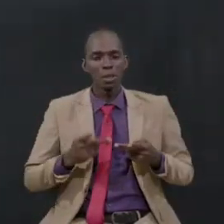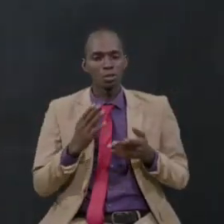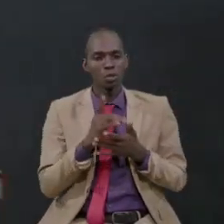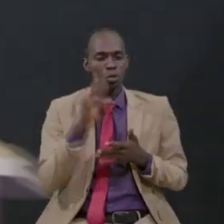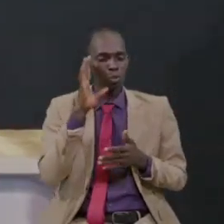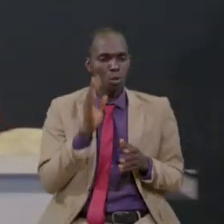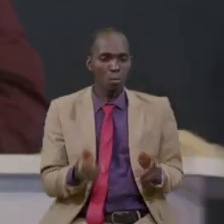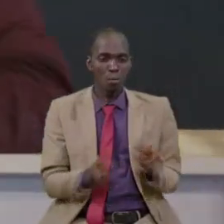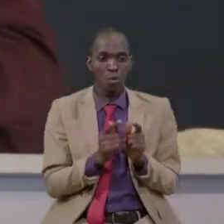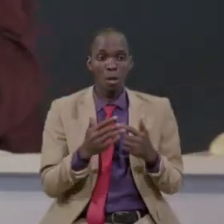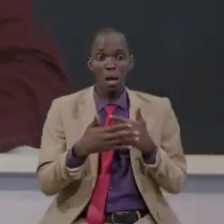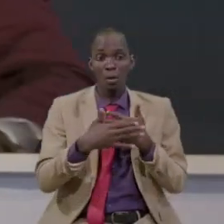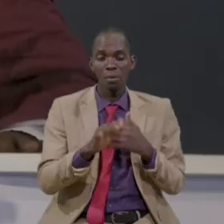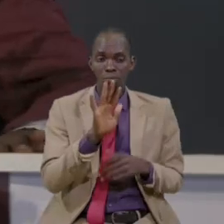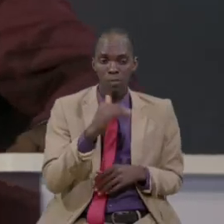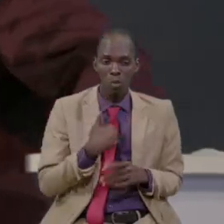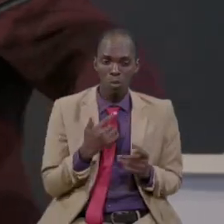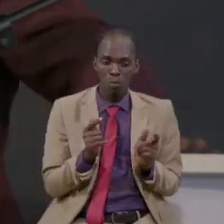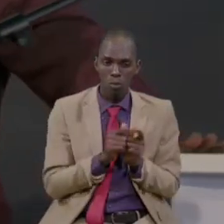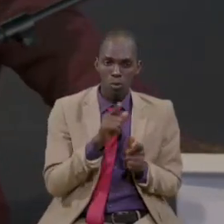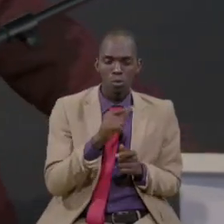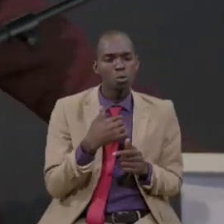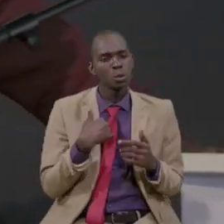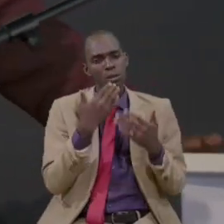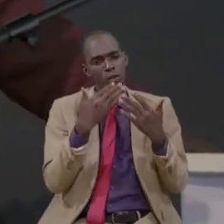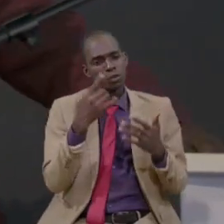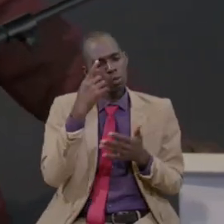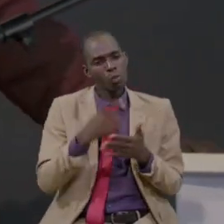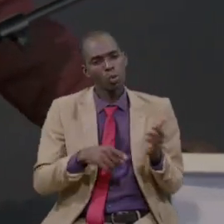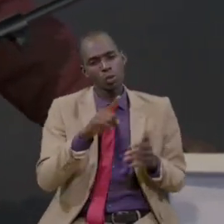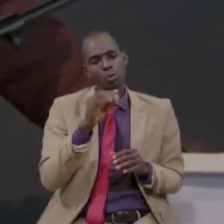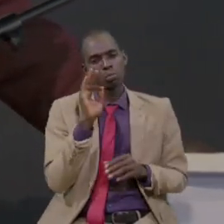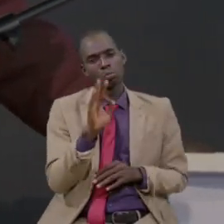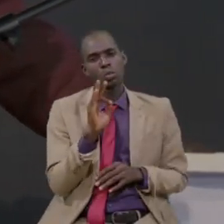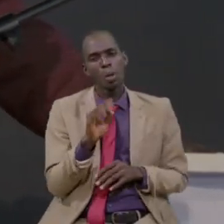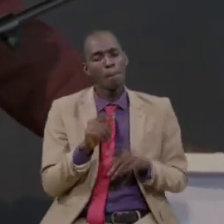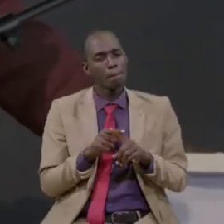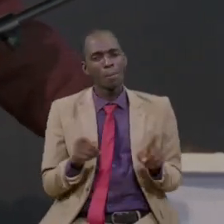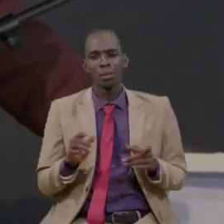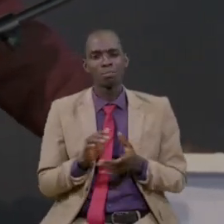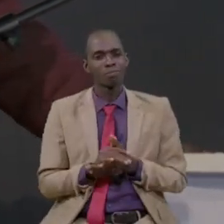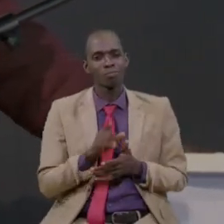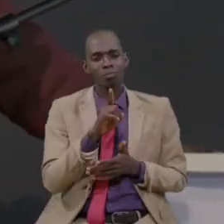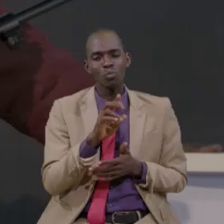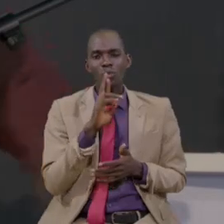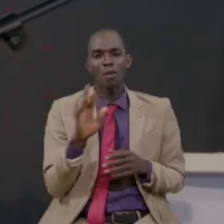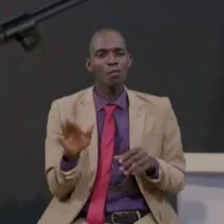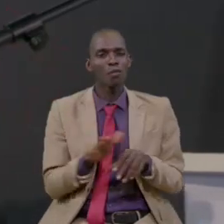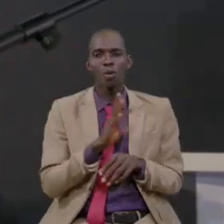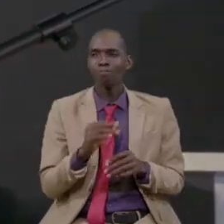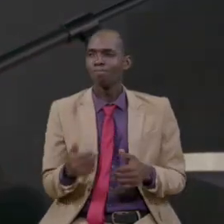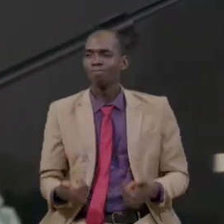oh, well, thank God for what you said. But, you know, you are confrontational. You are too direct.